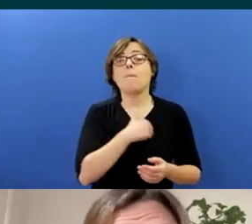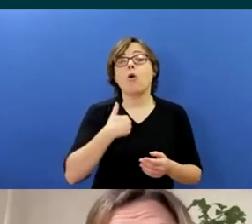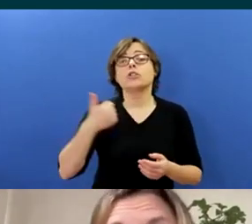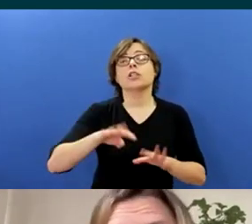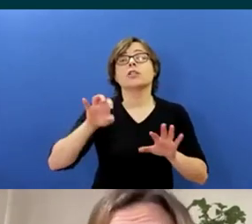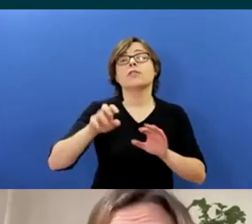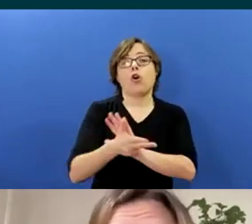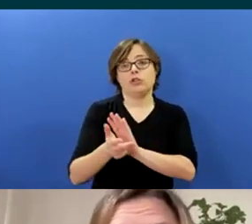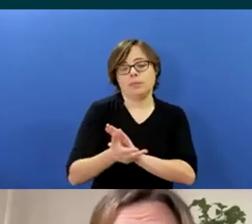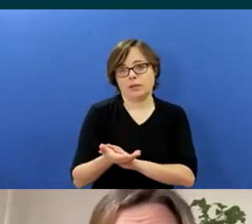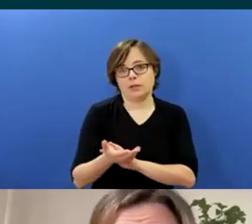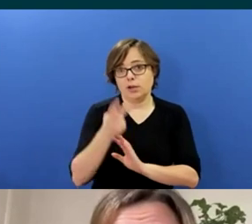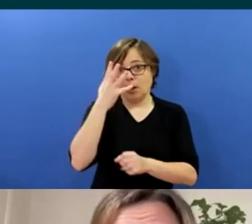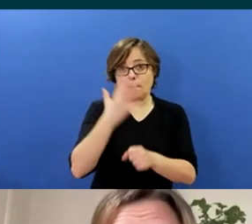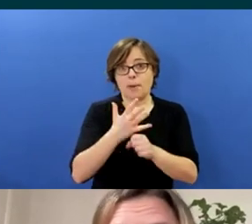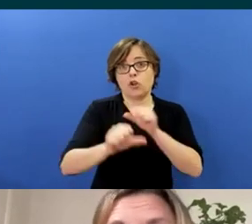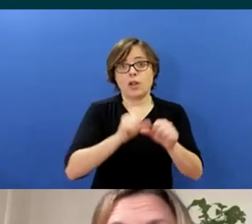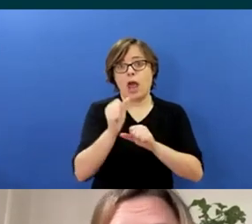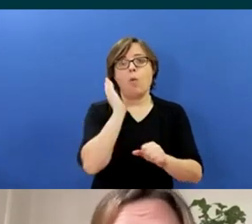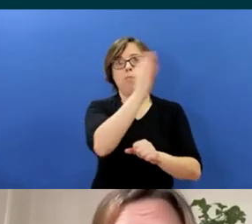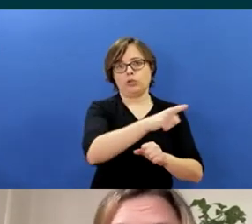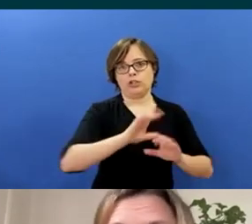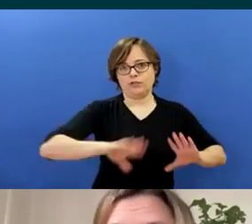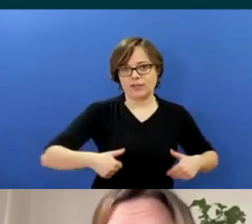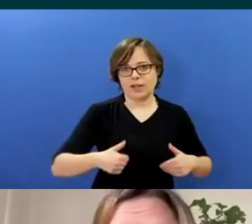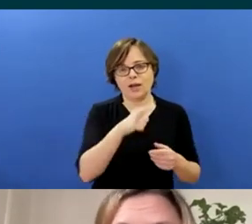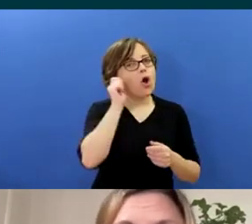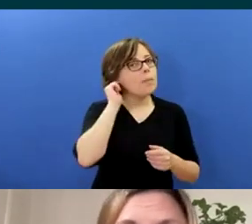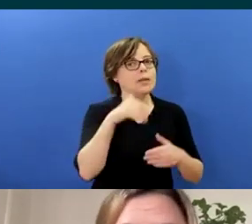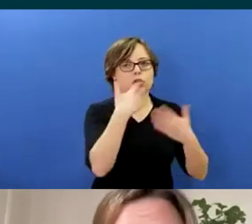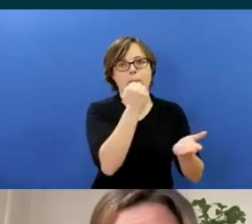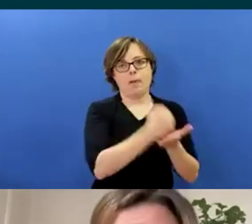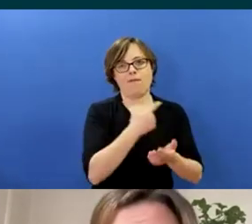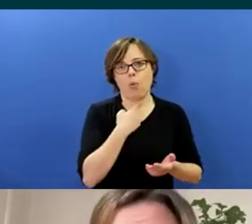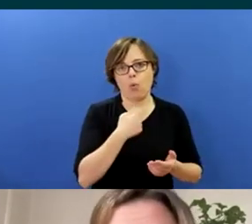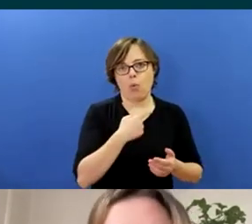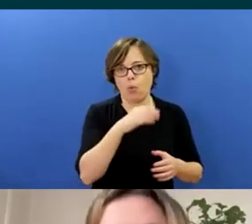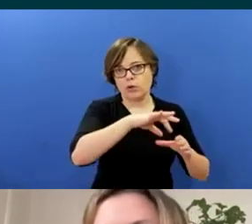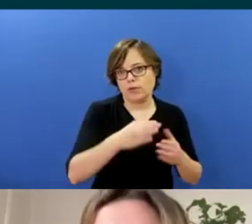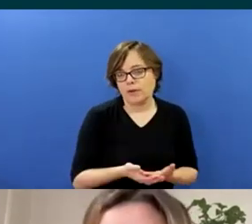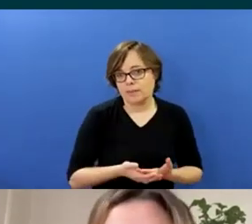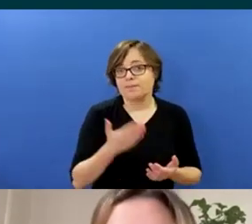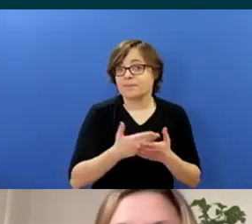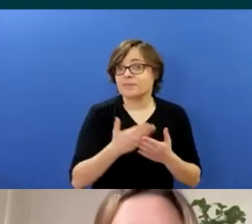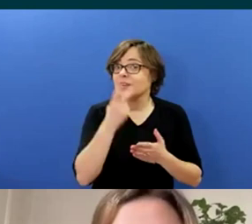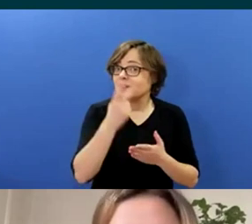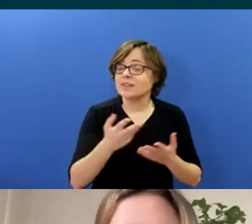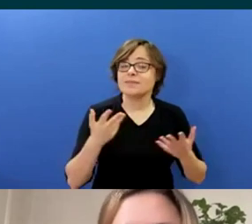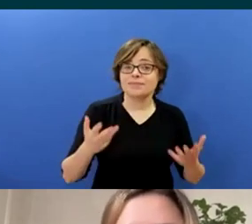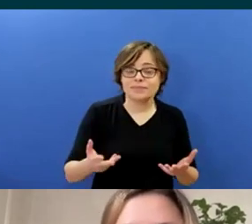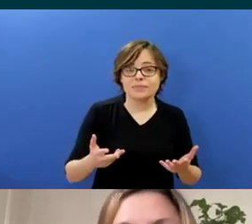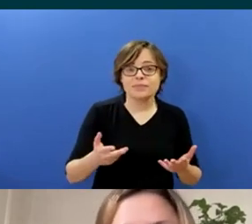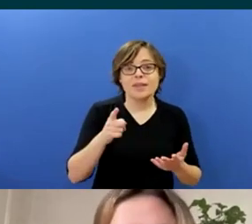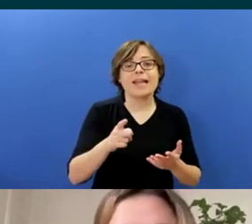for any change to happen in Switzerland, a majority of all 26 cousins and their children and